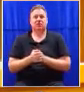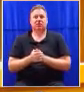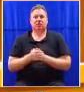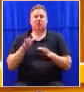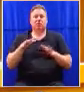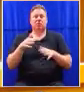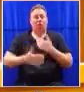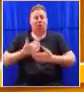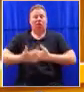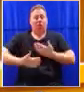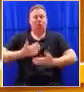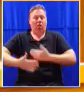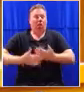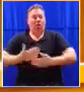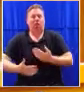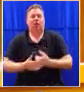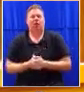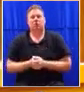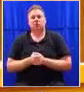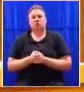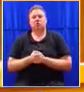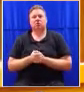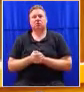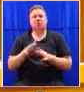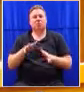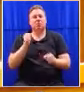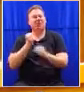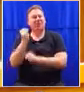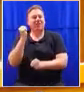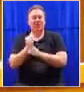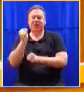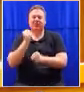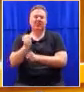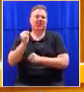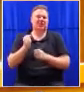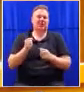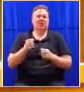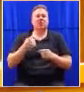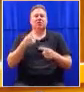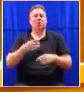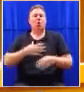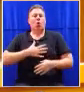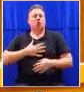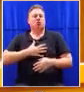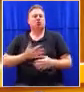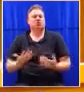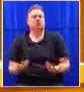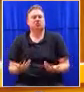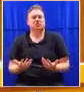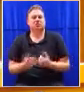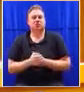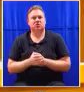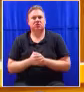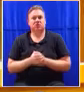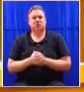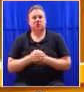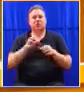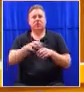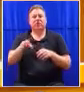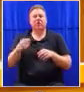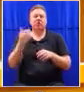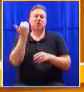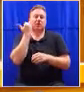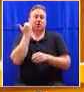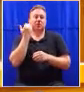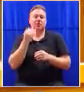so at a great cost to their lives. People are fighting each other for mere oxygen. All the while, the provincial government invests